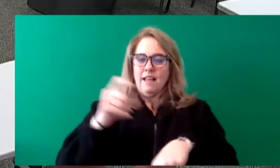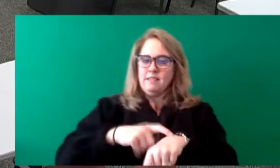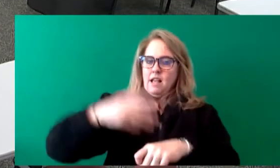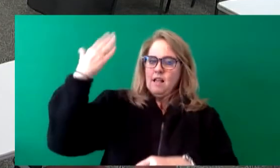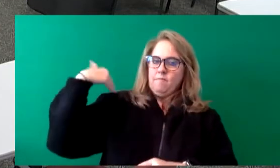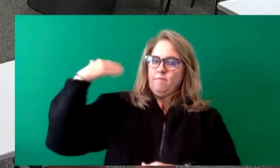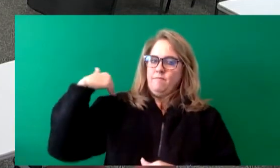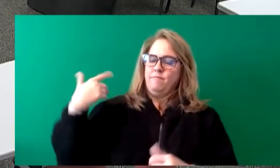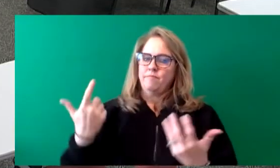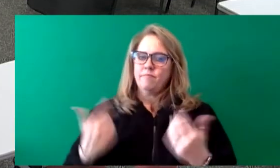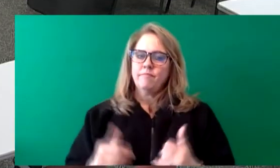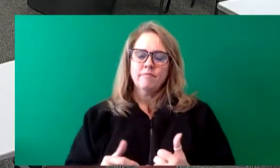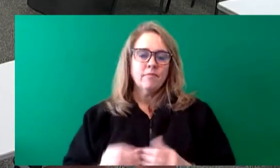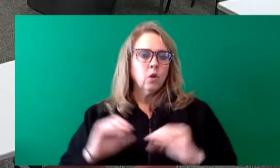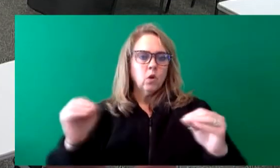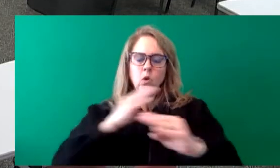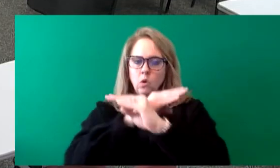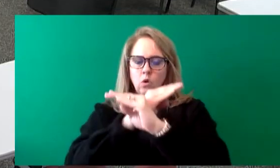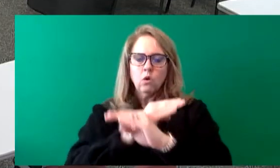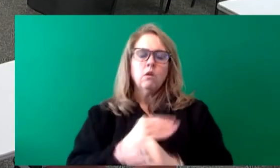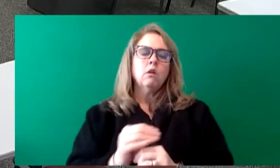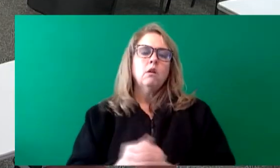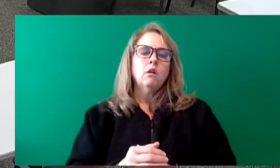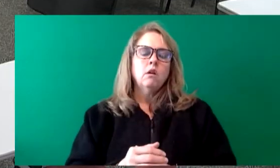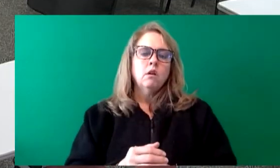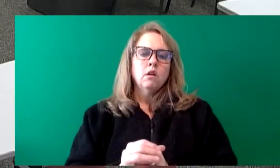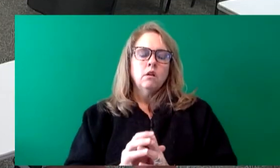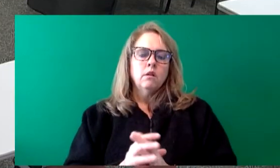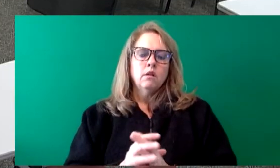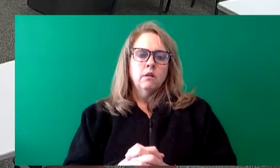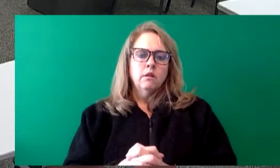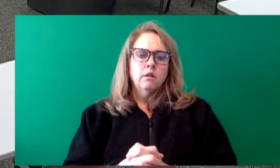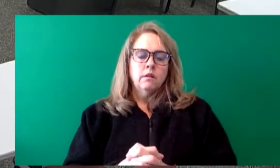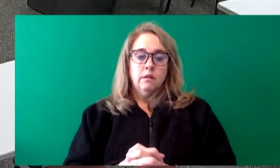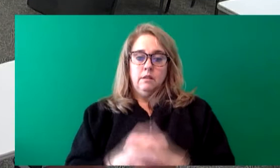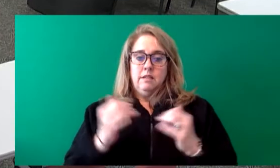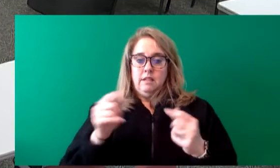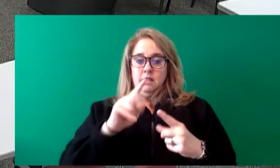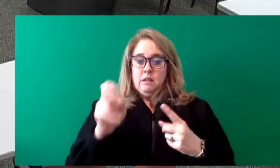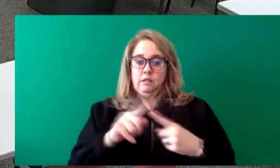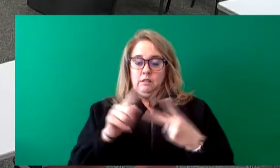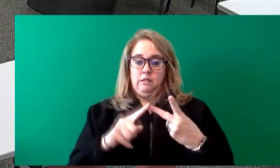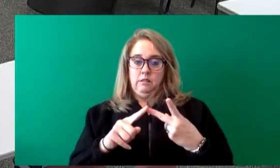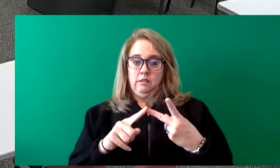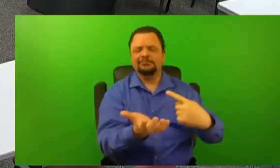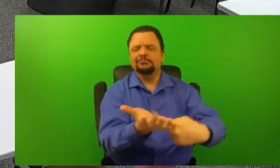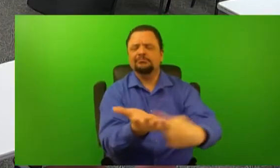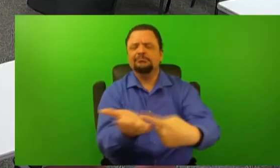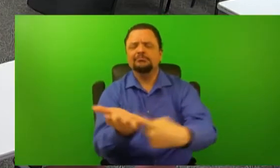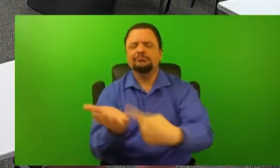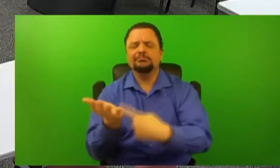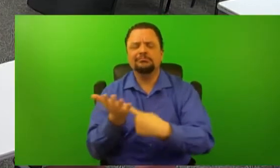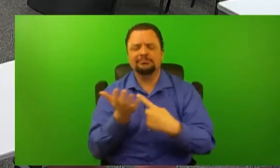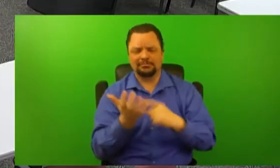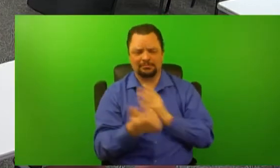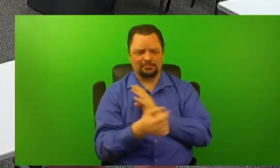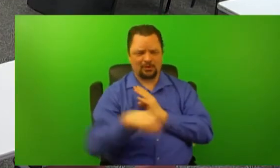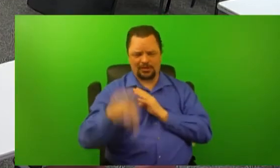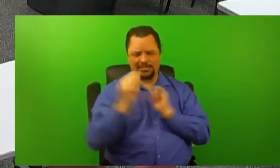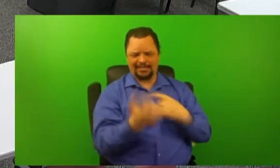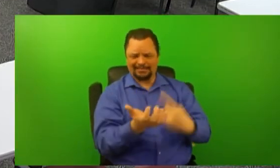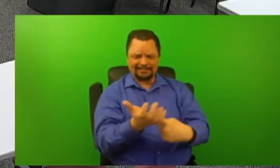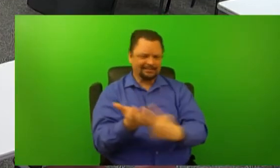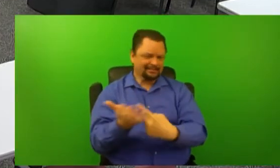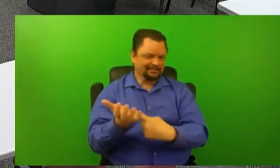my point on that. Perhaps once I'm done with this next question, we can, as a board, discuss if we think it should be set at 1 week or